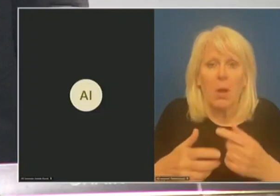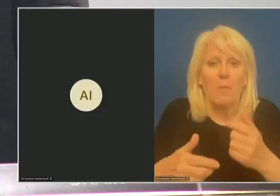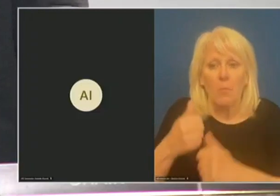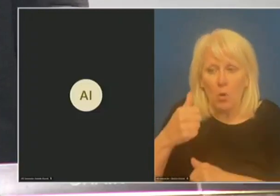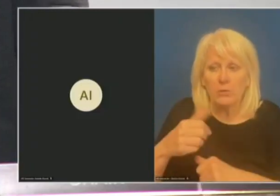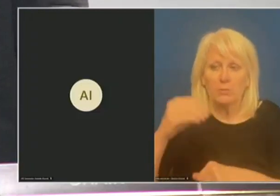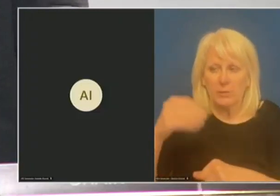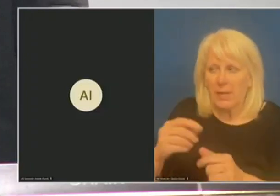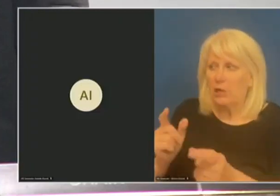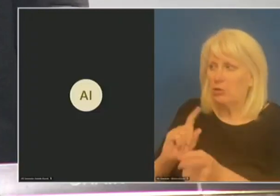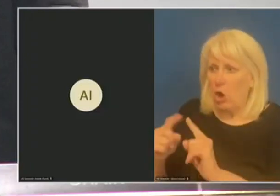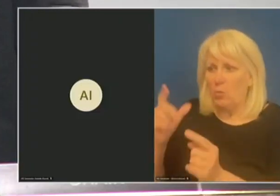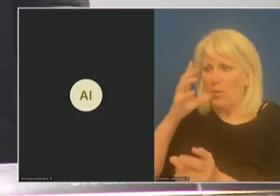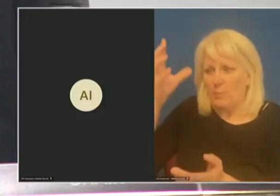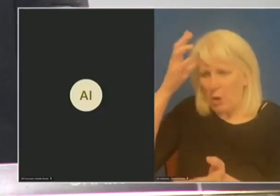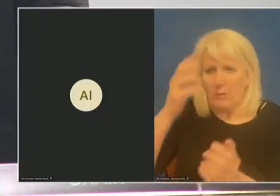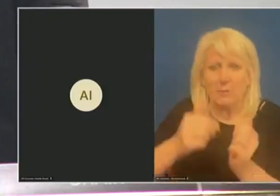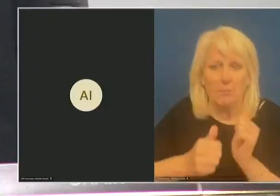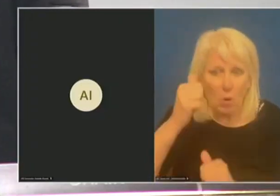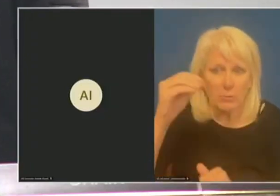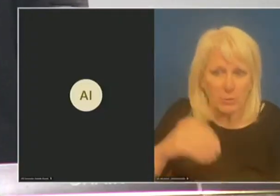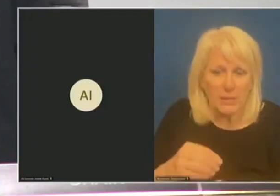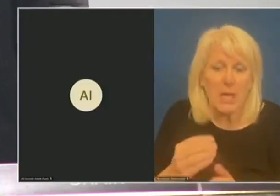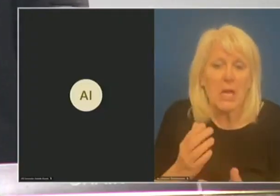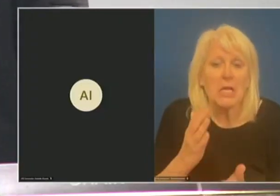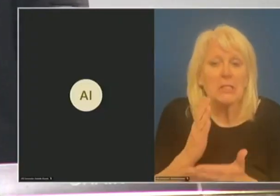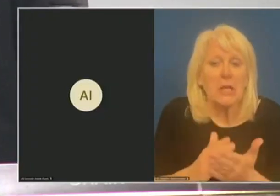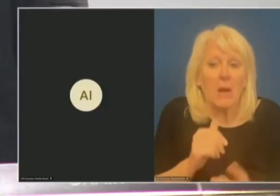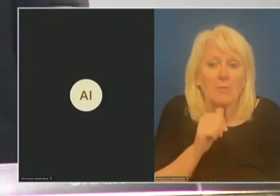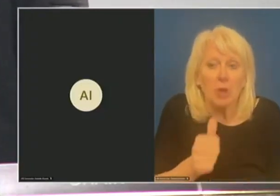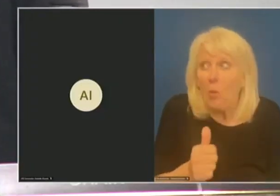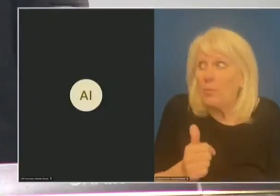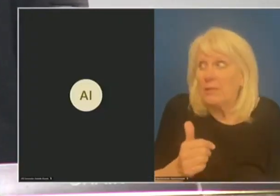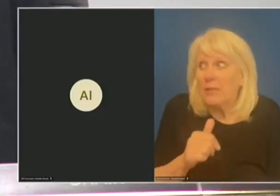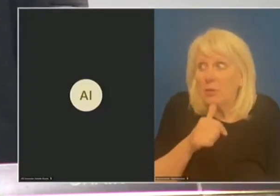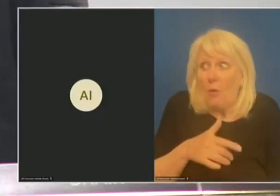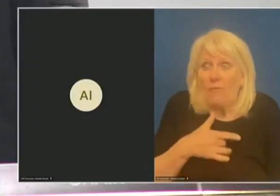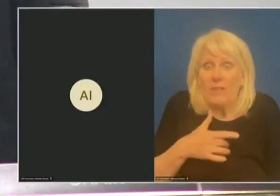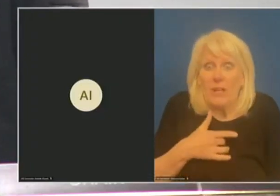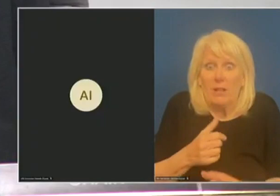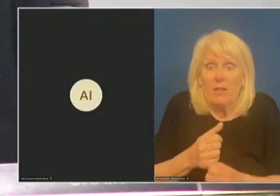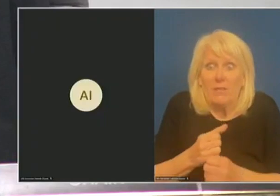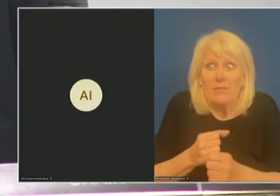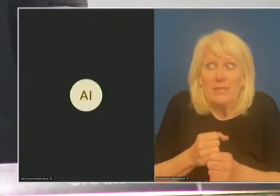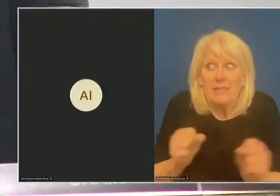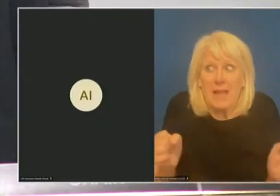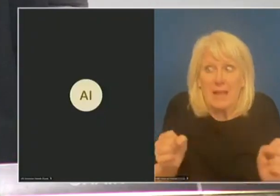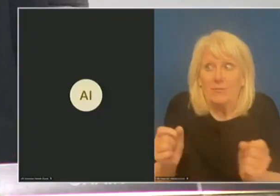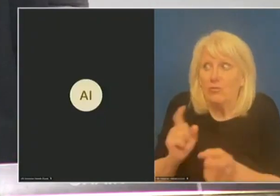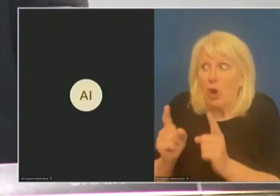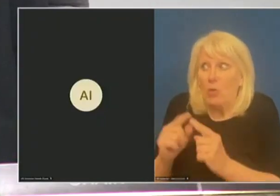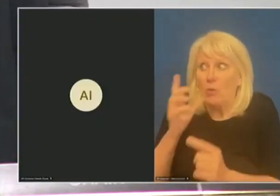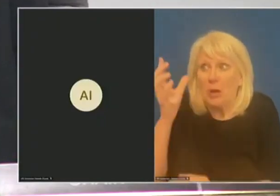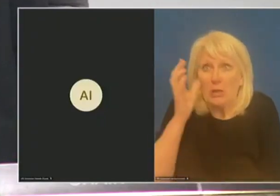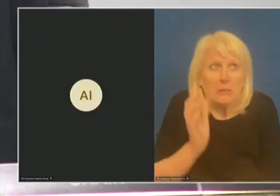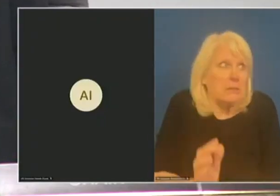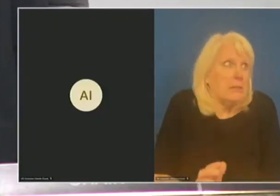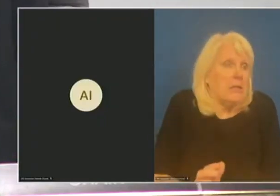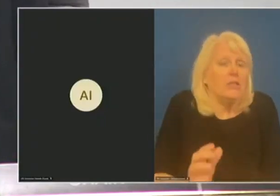parents. But some don't, because they don't feel that they safely can. And so we are preserving